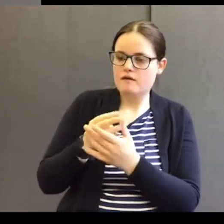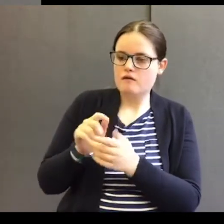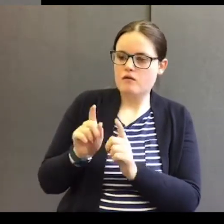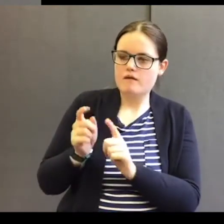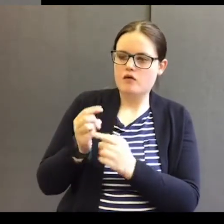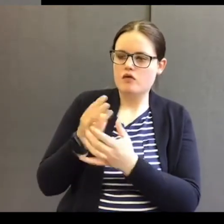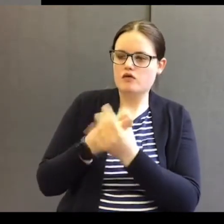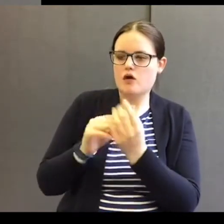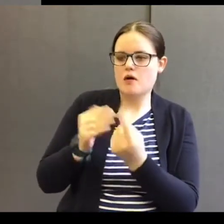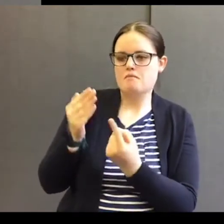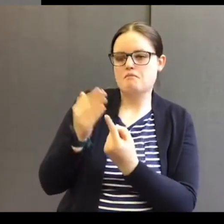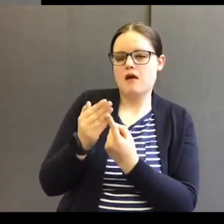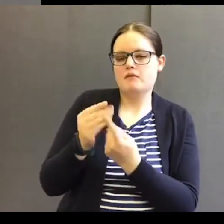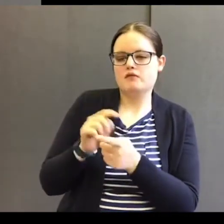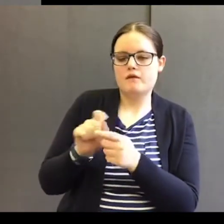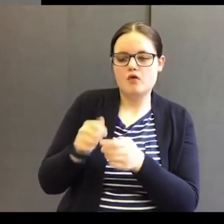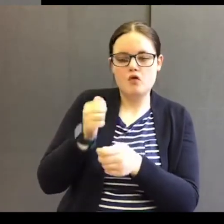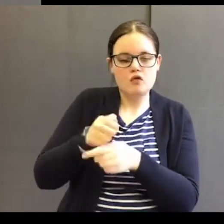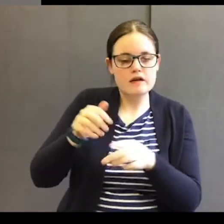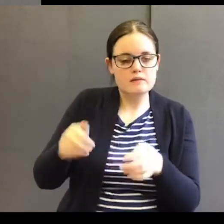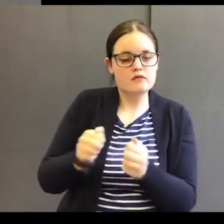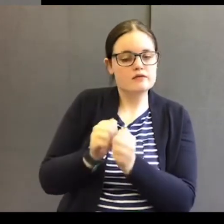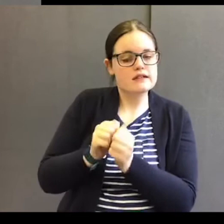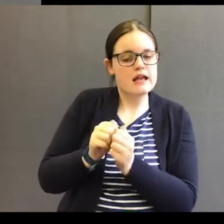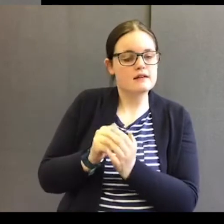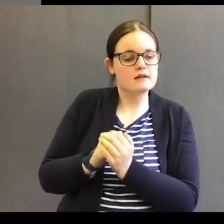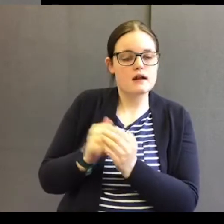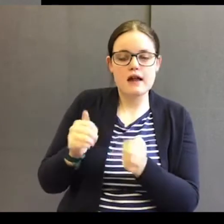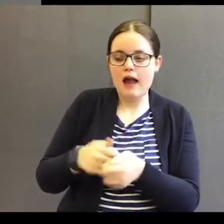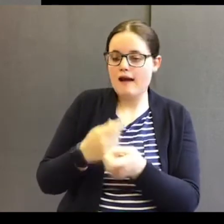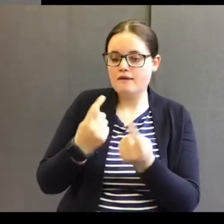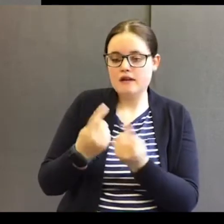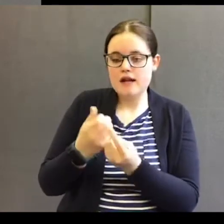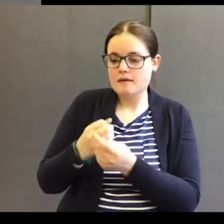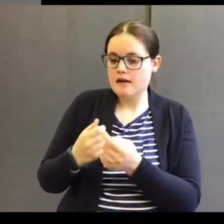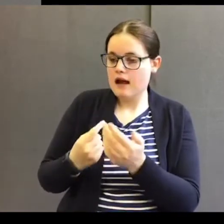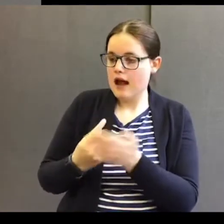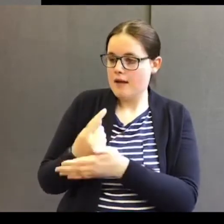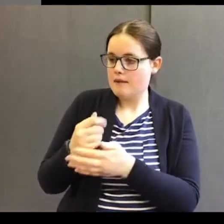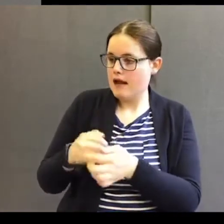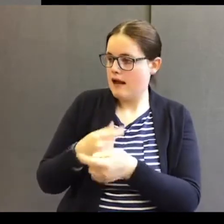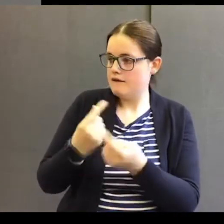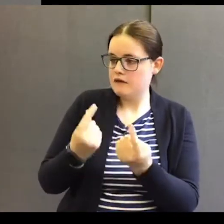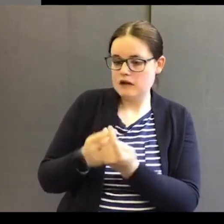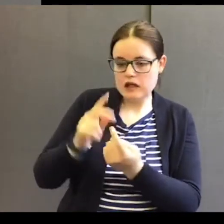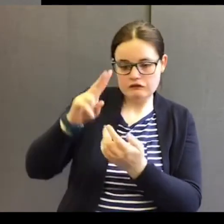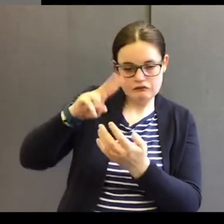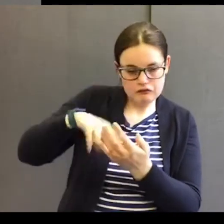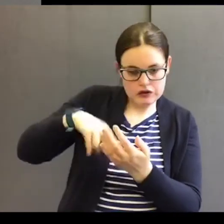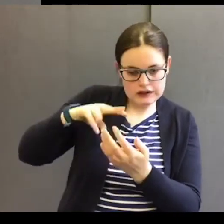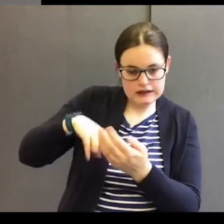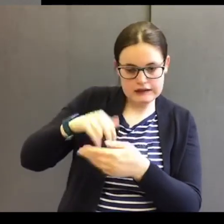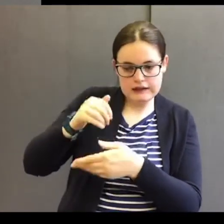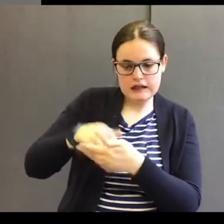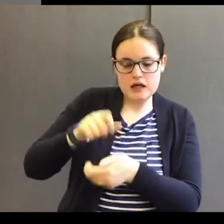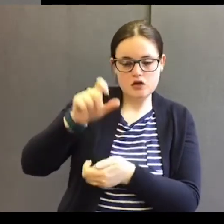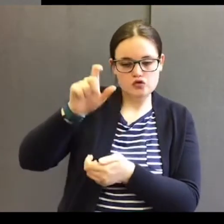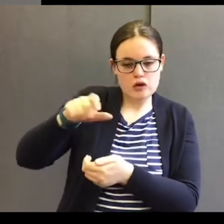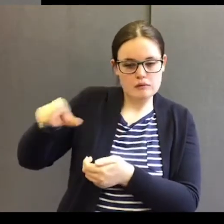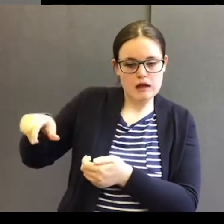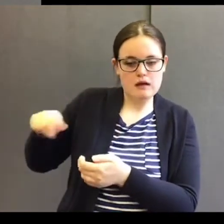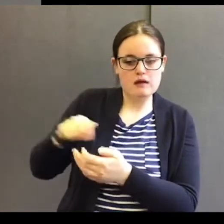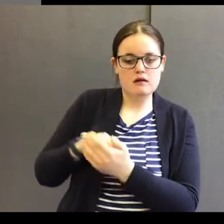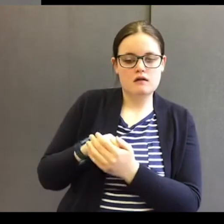the purpose of God and for the gospel. Everything that's happening, everything that we read in